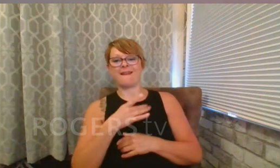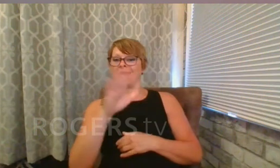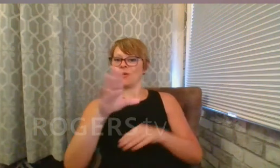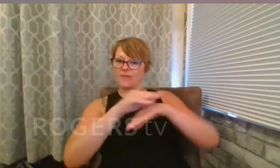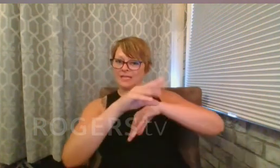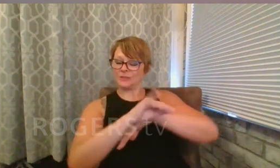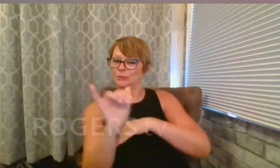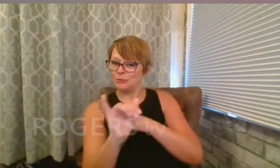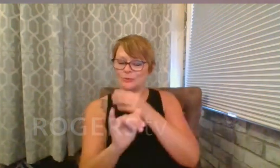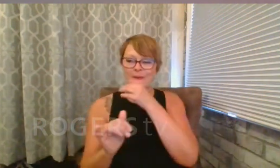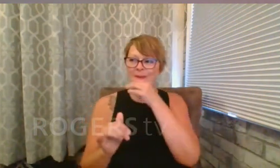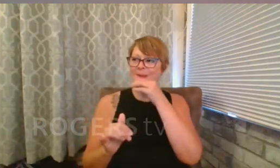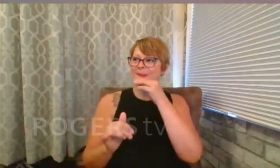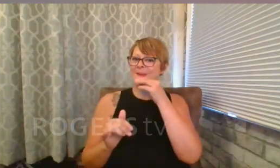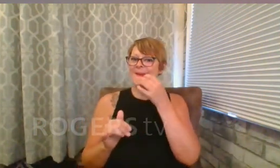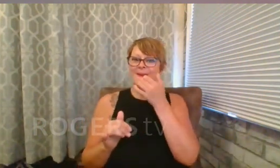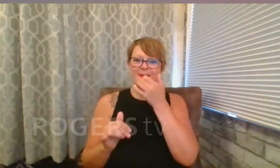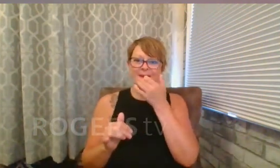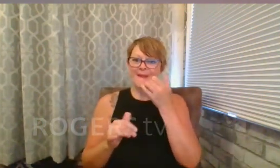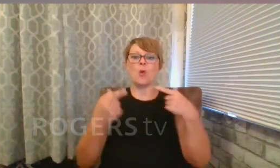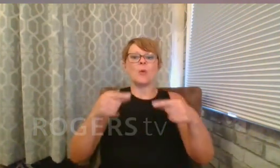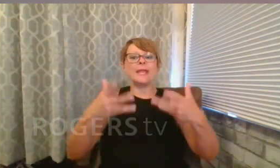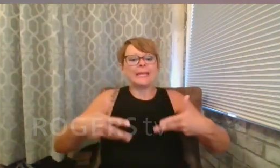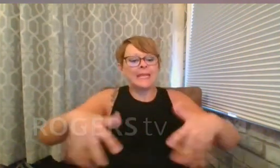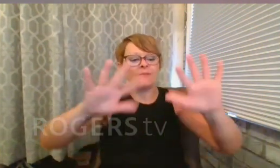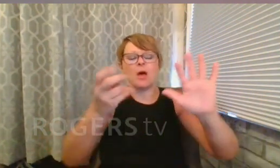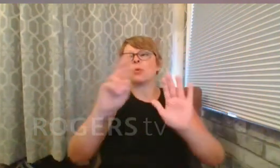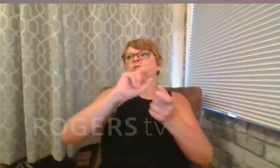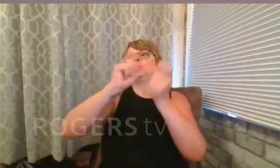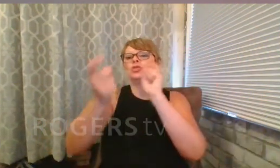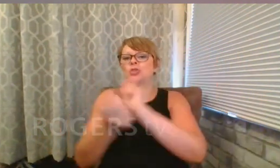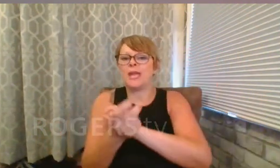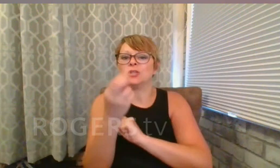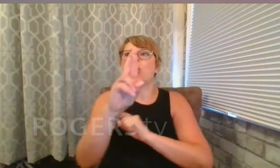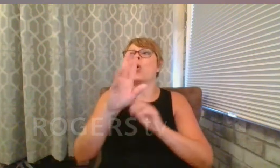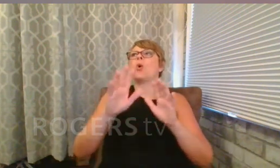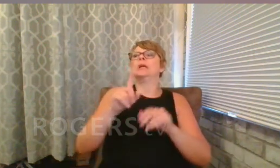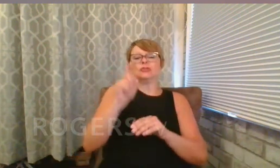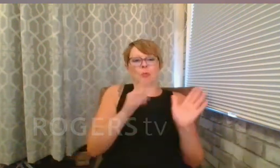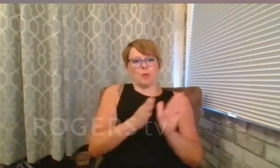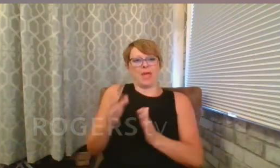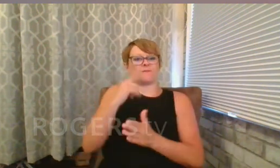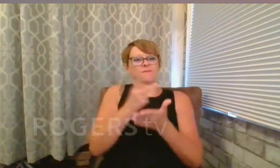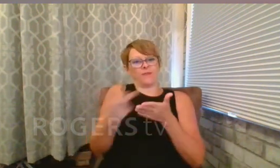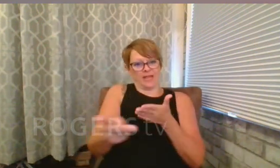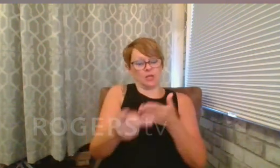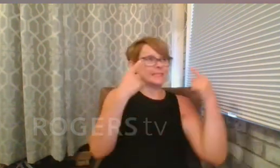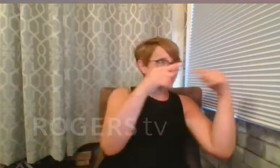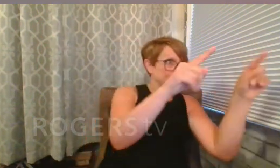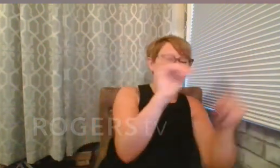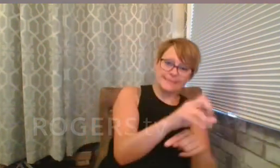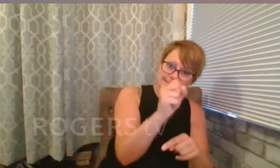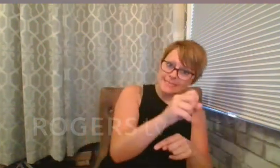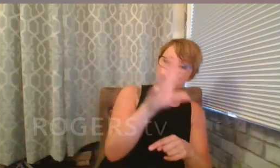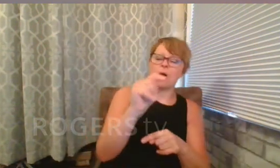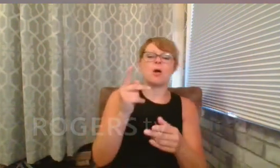that when to maybe give up or change or be prepared for failure as well as success,